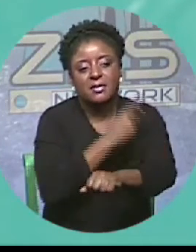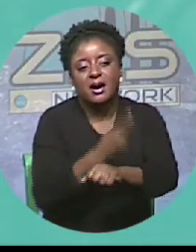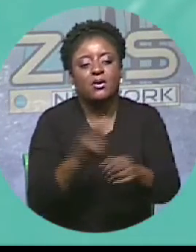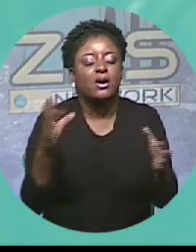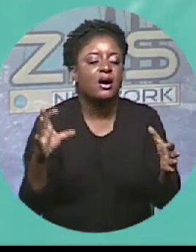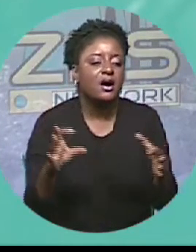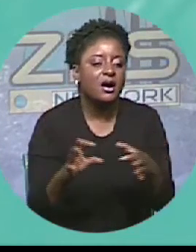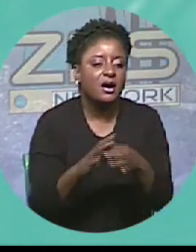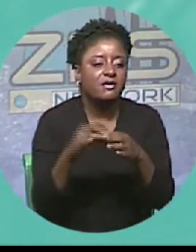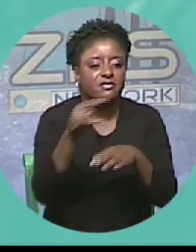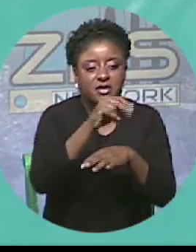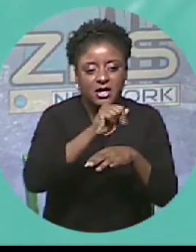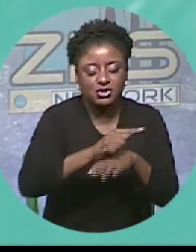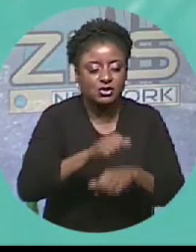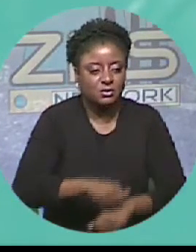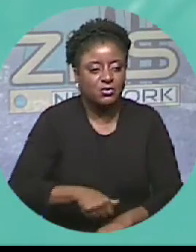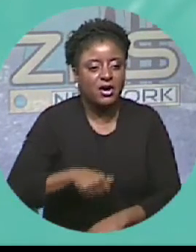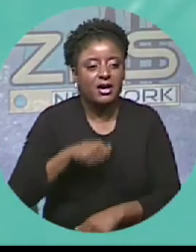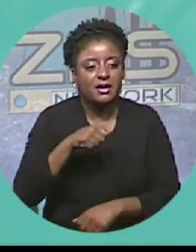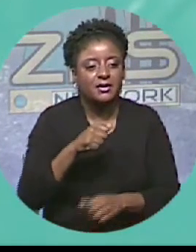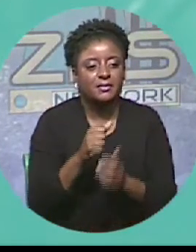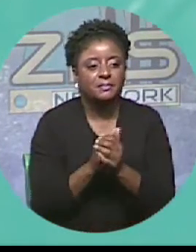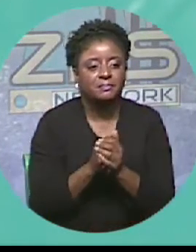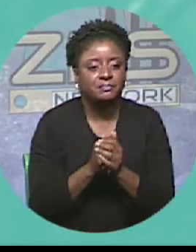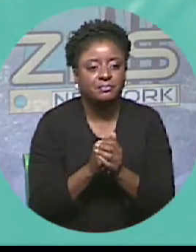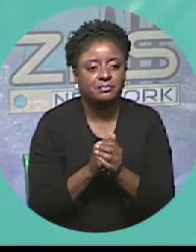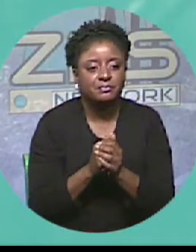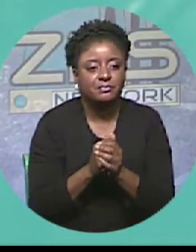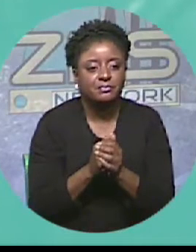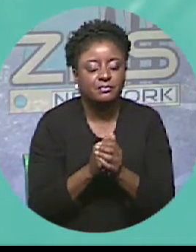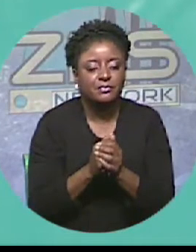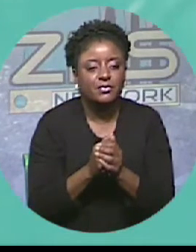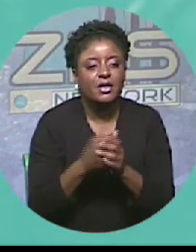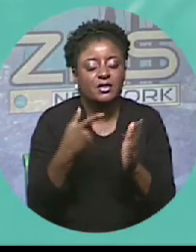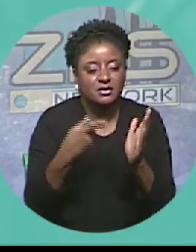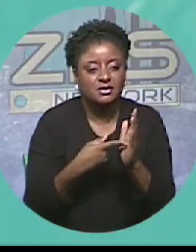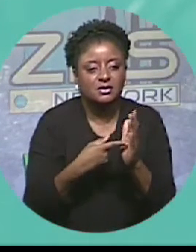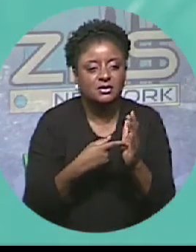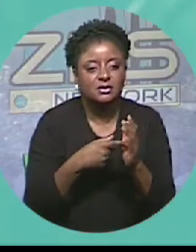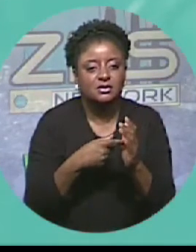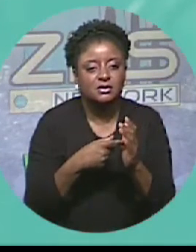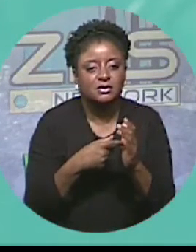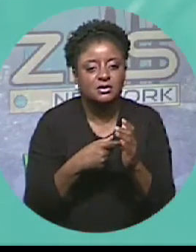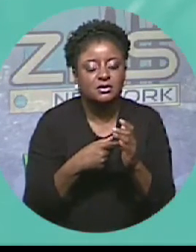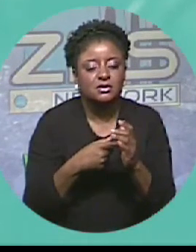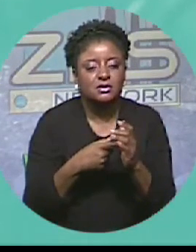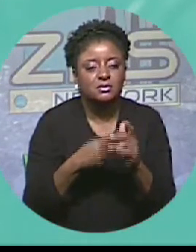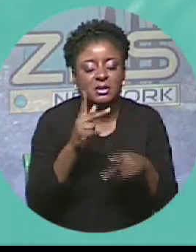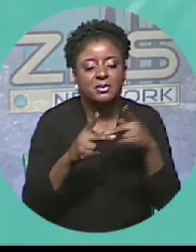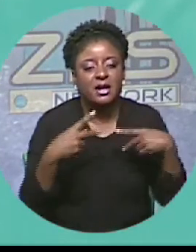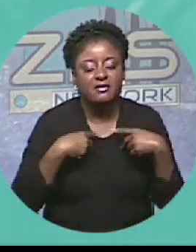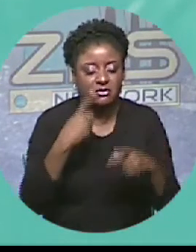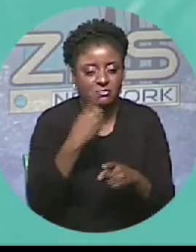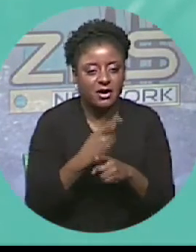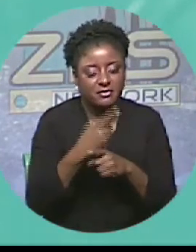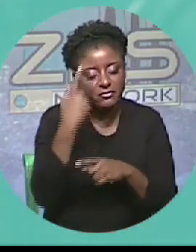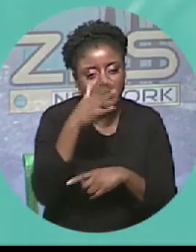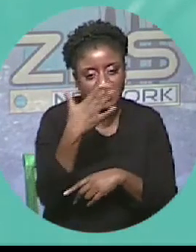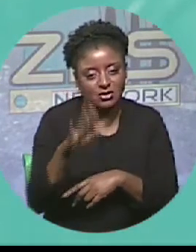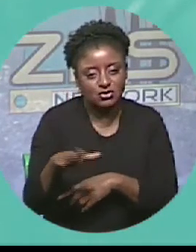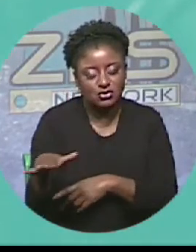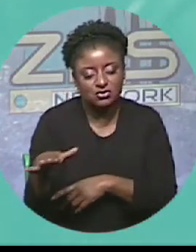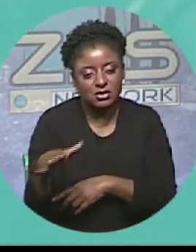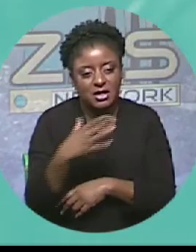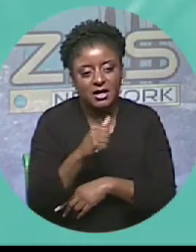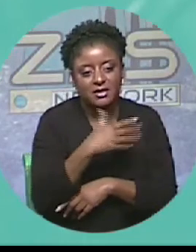of national pride. The right for their children and for themselves to be